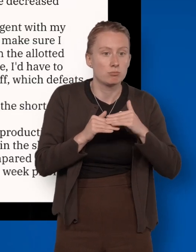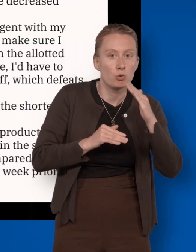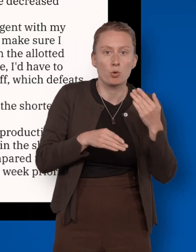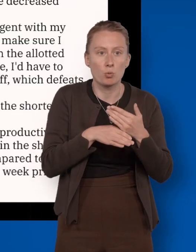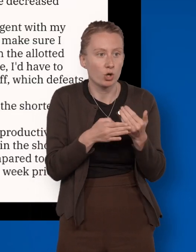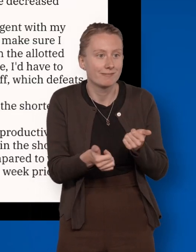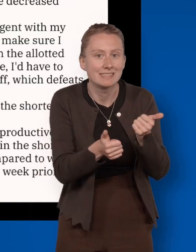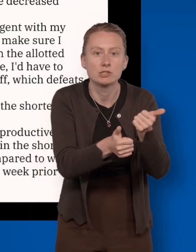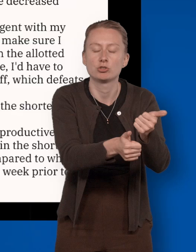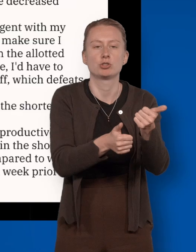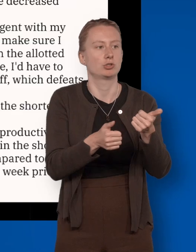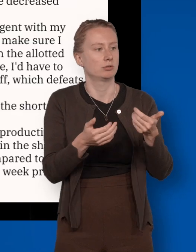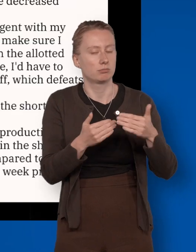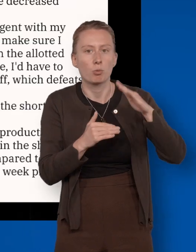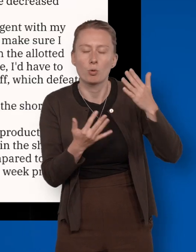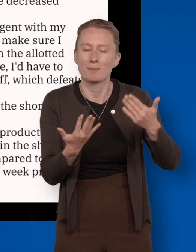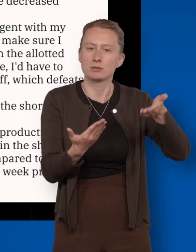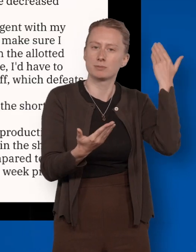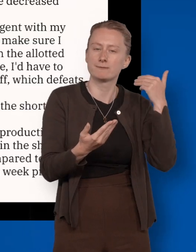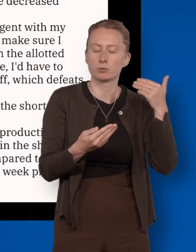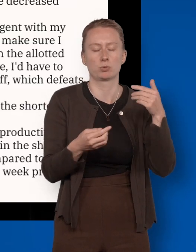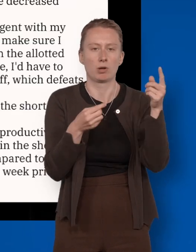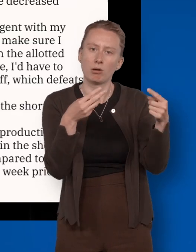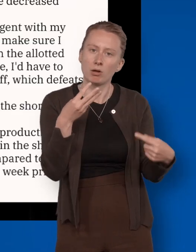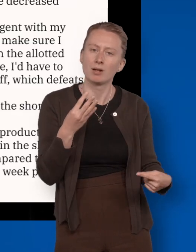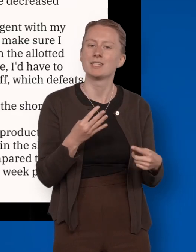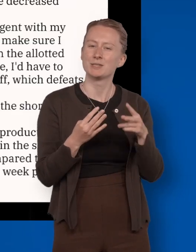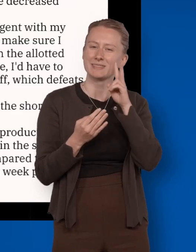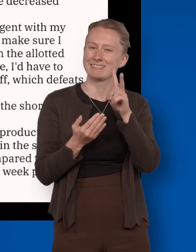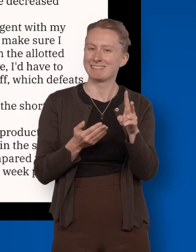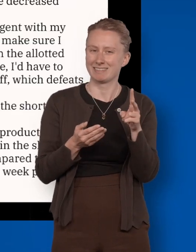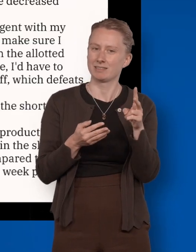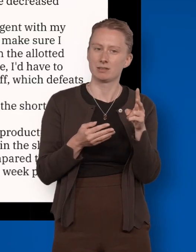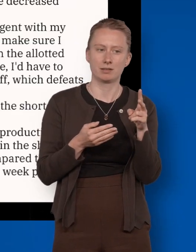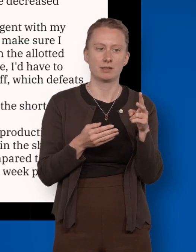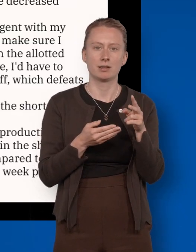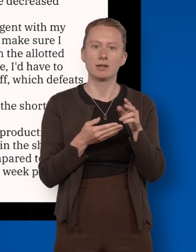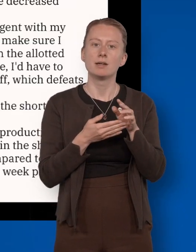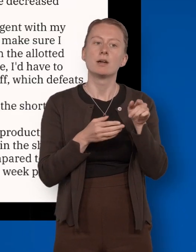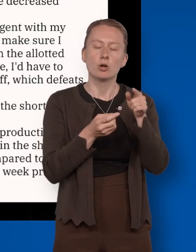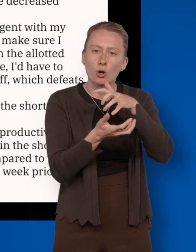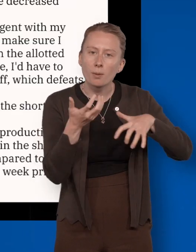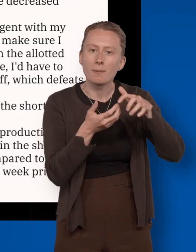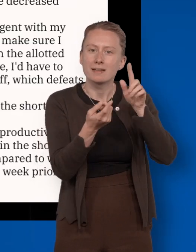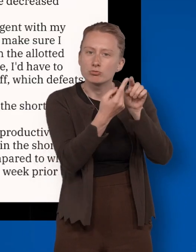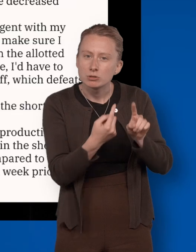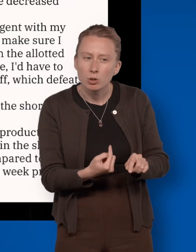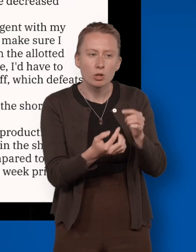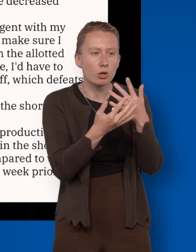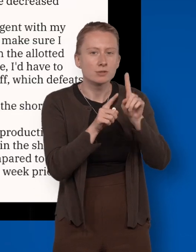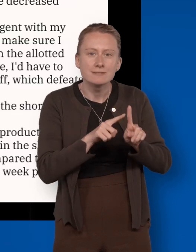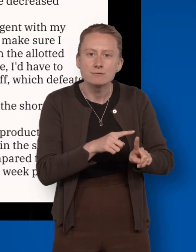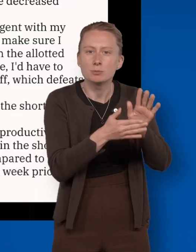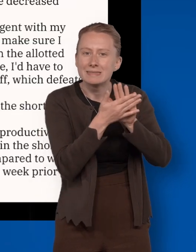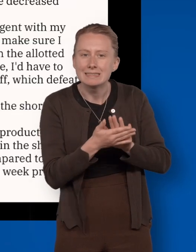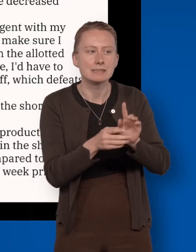before the trial, etc. So basically, it's a semantically quite complex response. It has a lot of different things. So